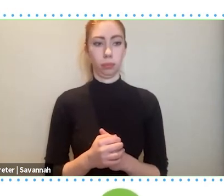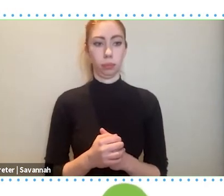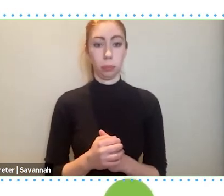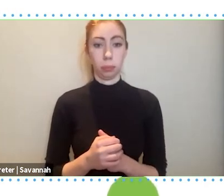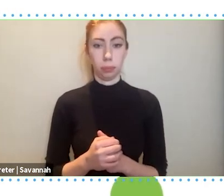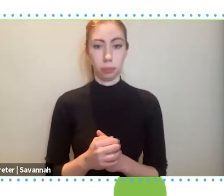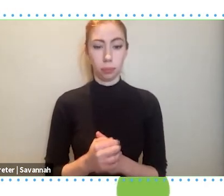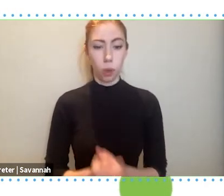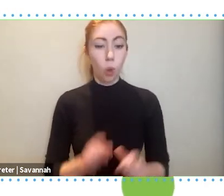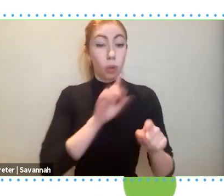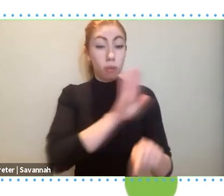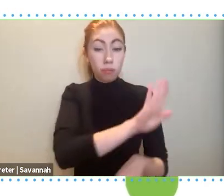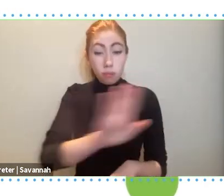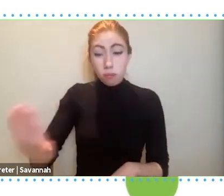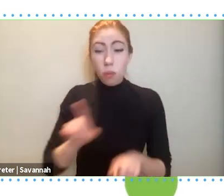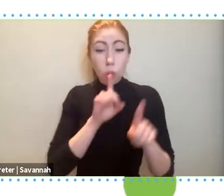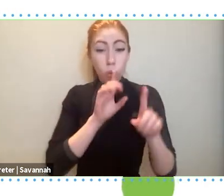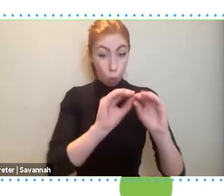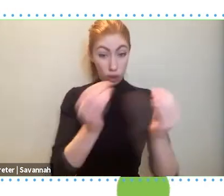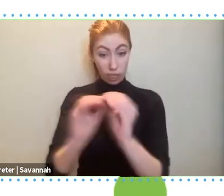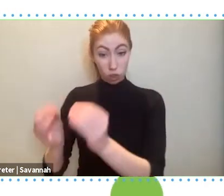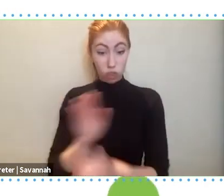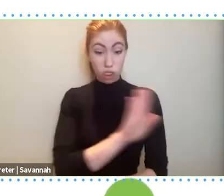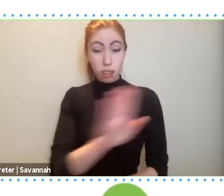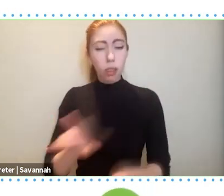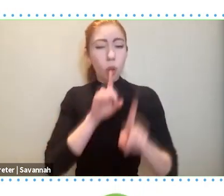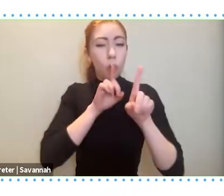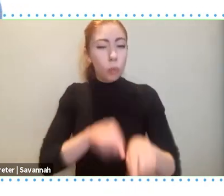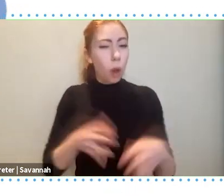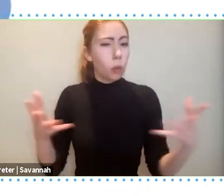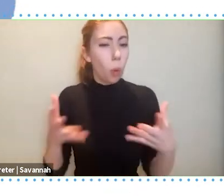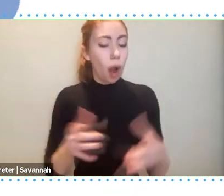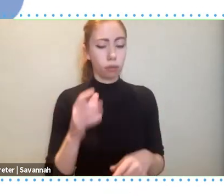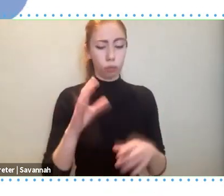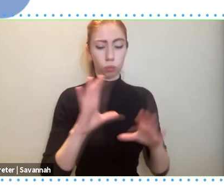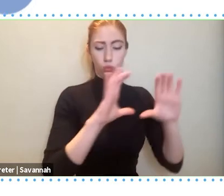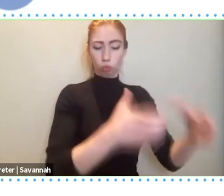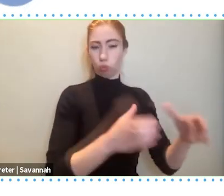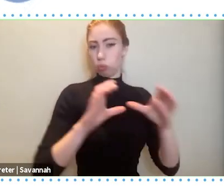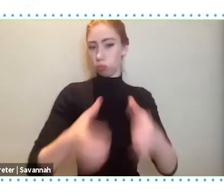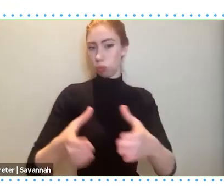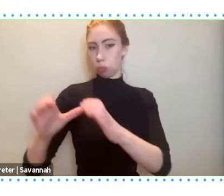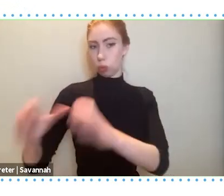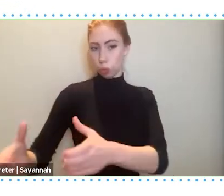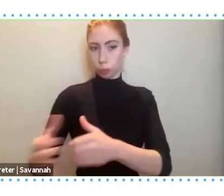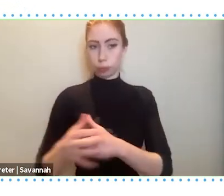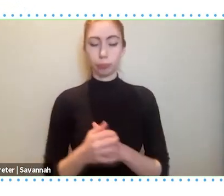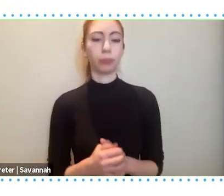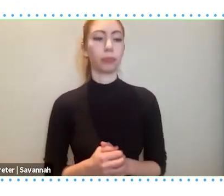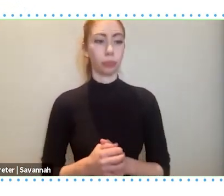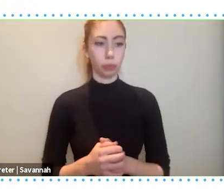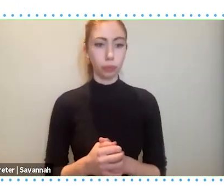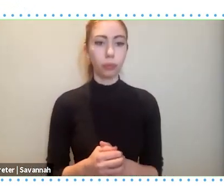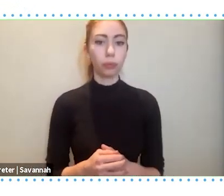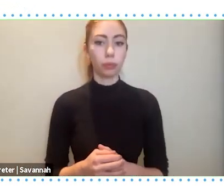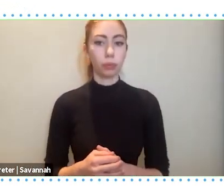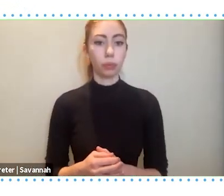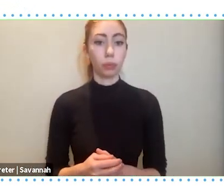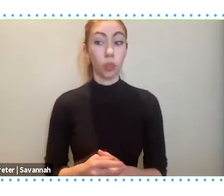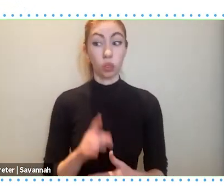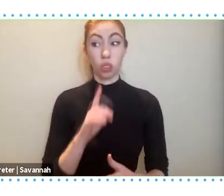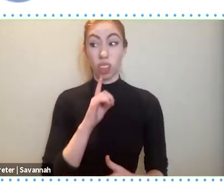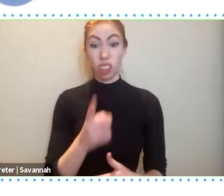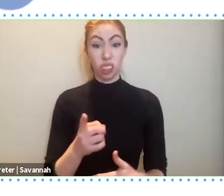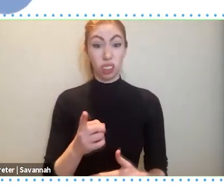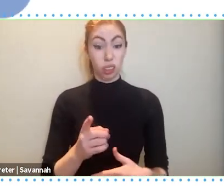they provided. So the first being the business of the board. So there were lots of different opinions